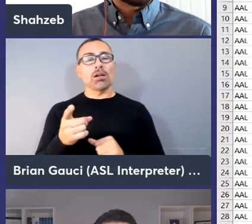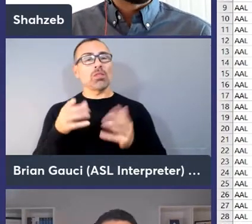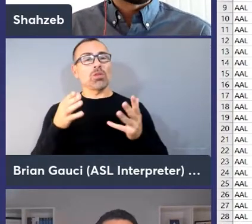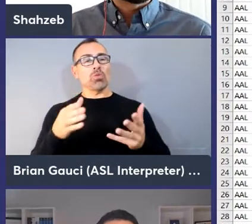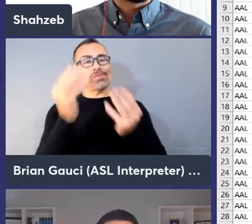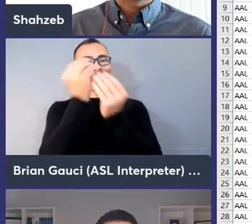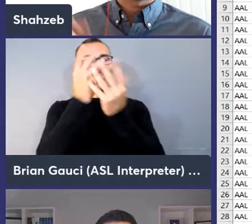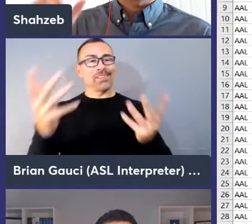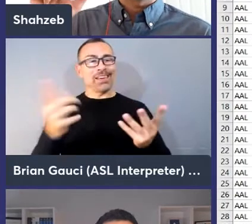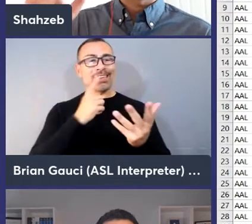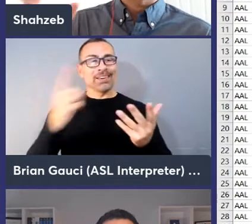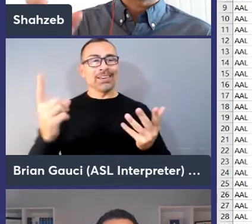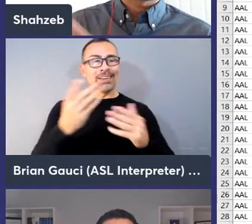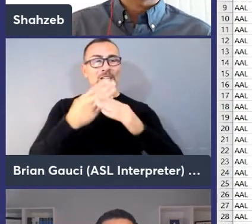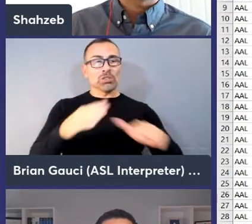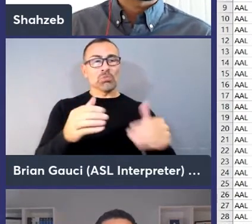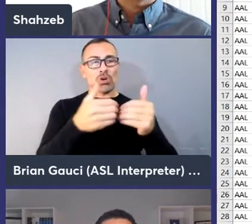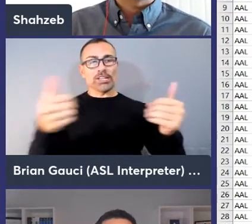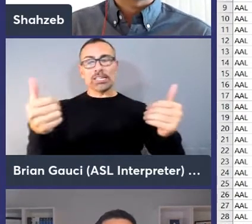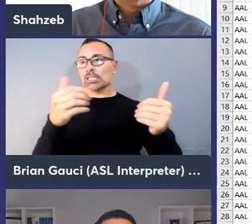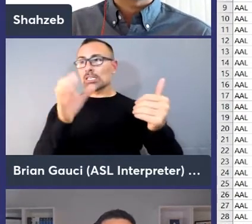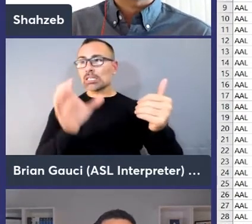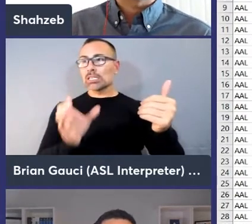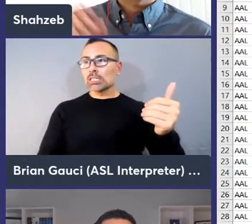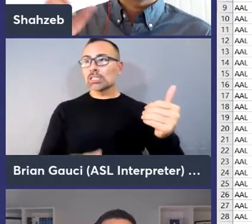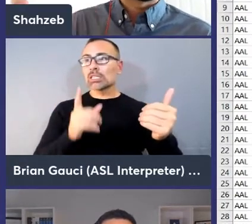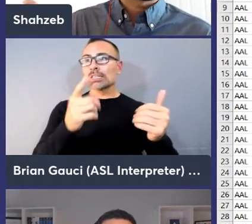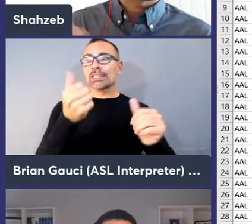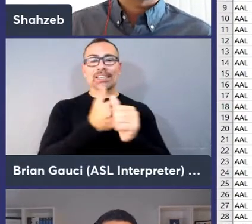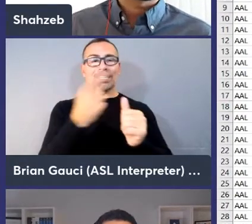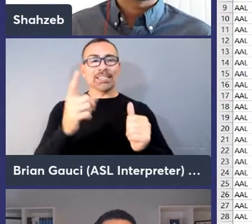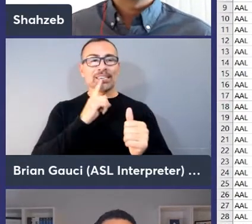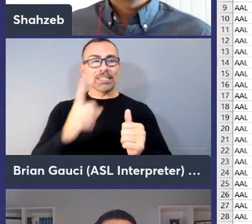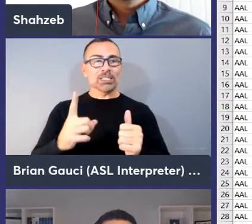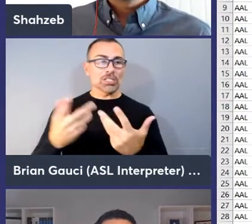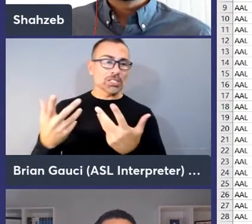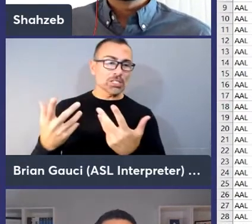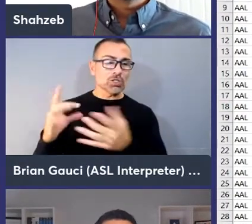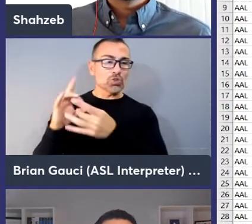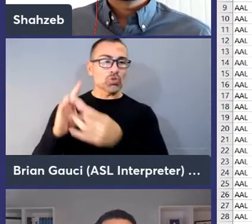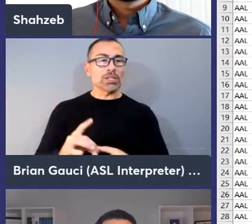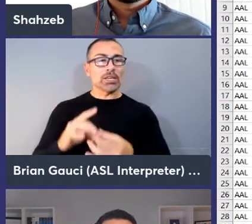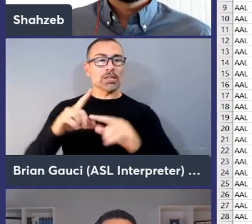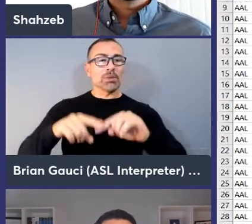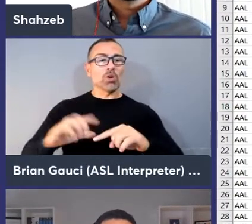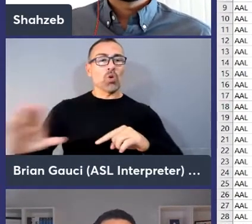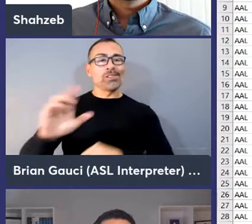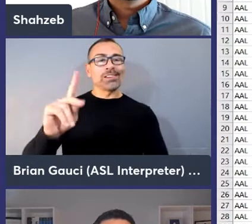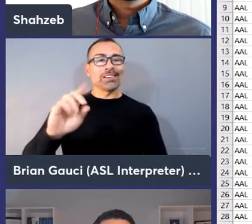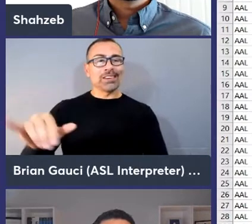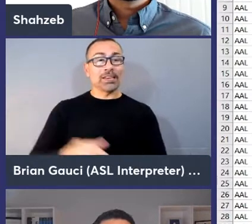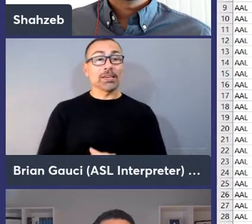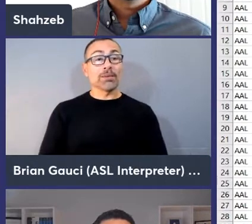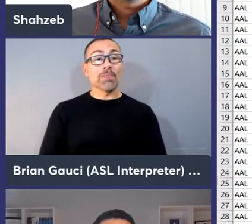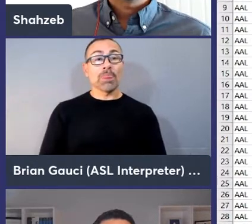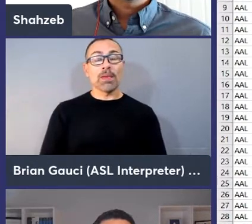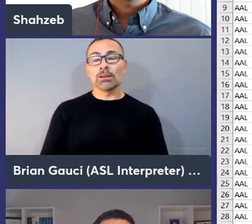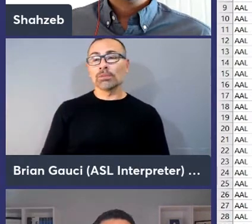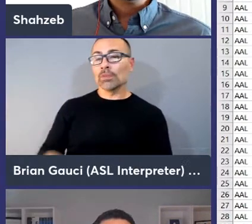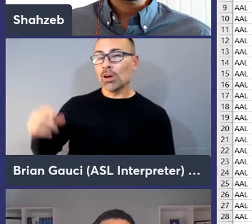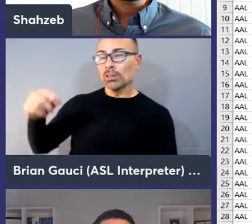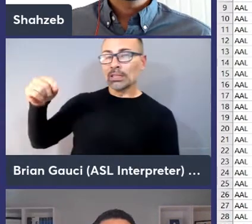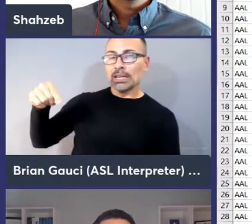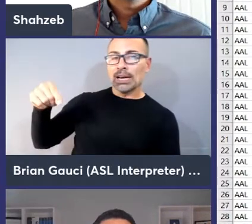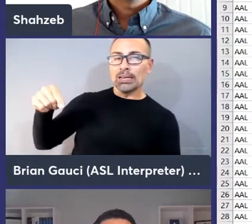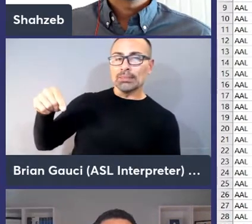in DynamoDB, it kind of associates each one of those partitions based on your key. And in this instance, the key is the first row